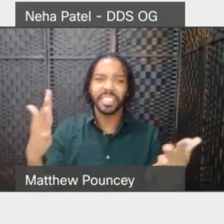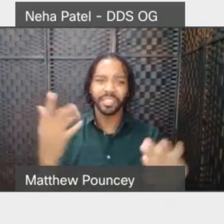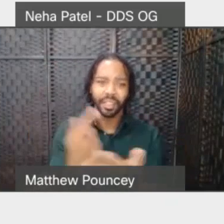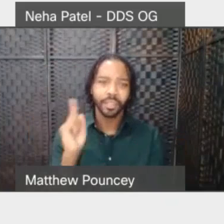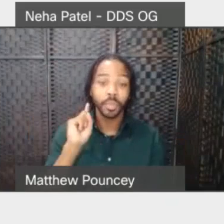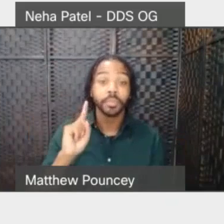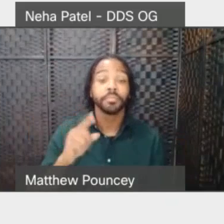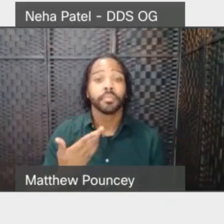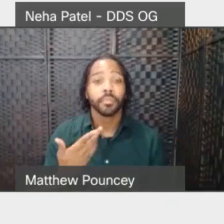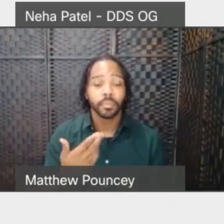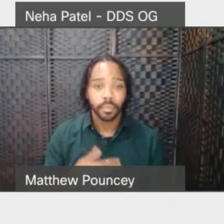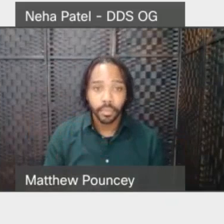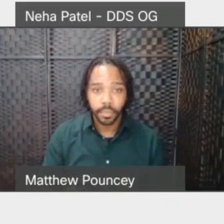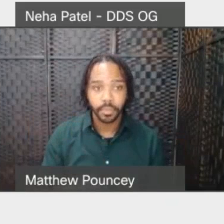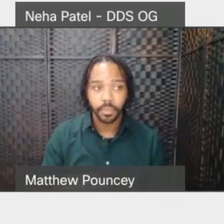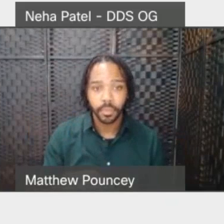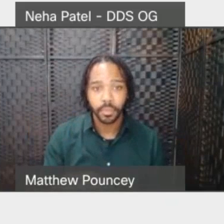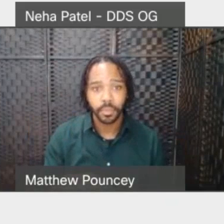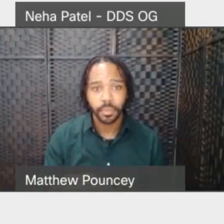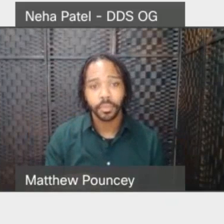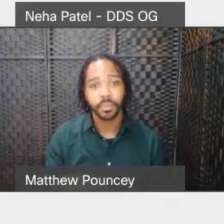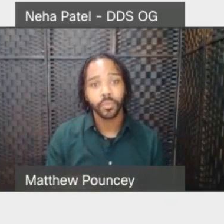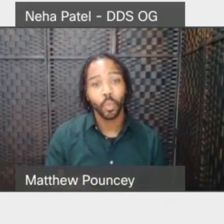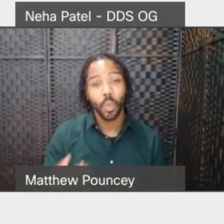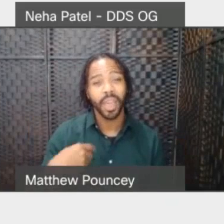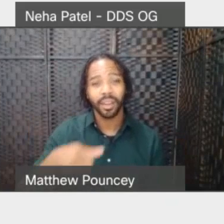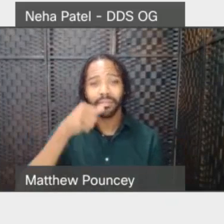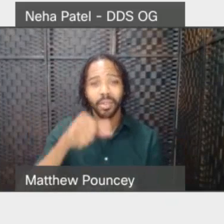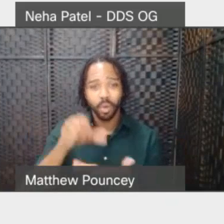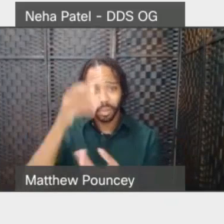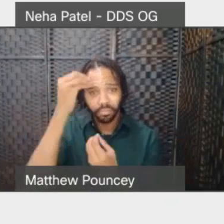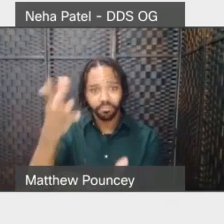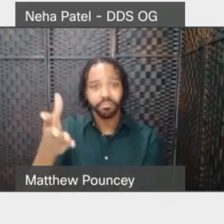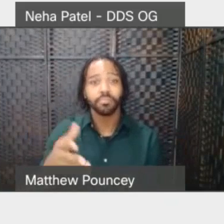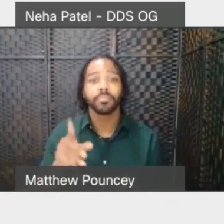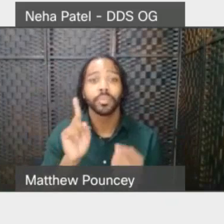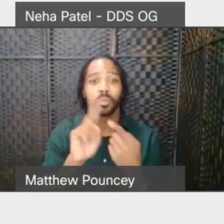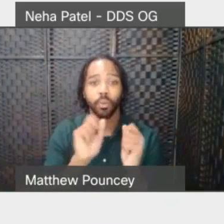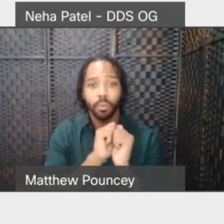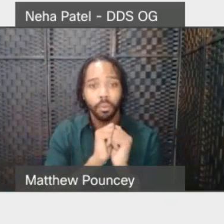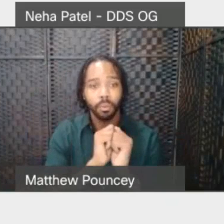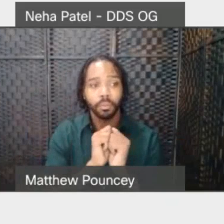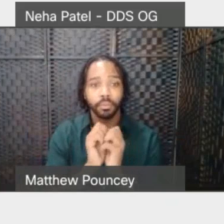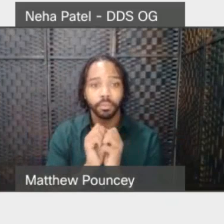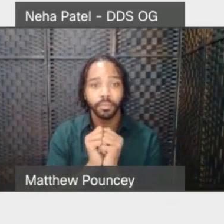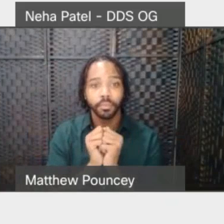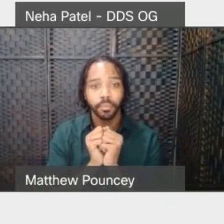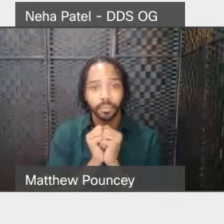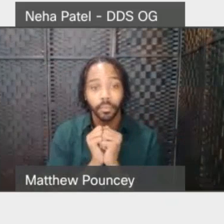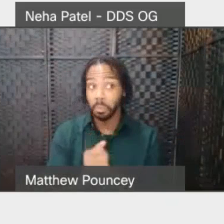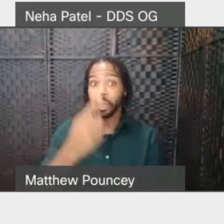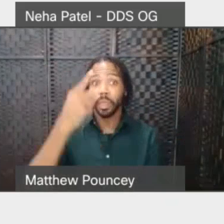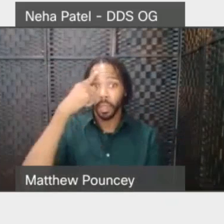that a notice went out to all, well, we thought to